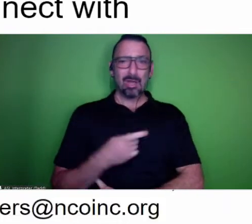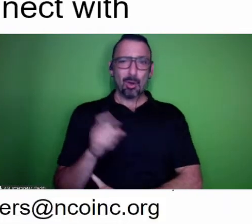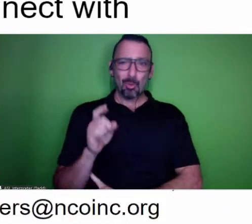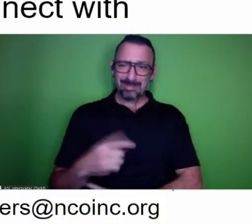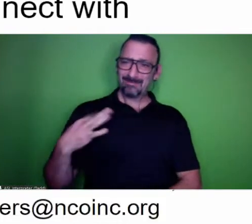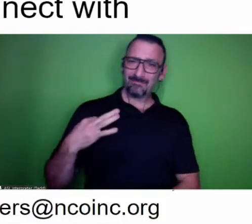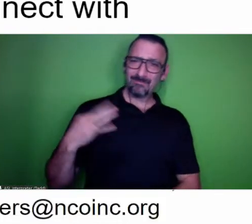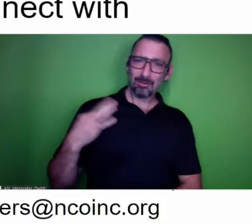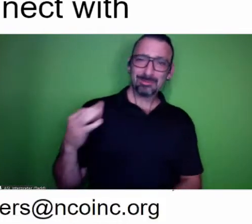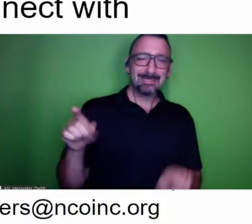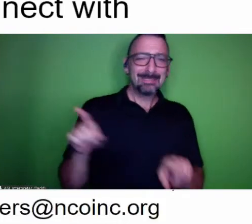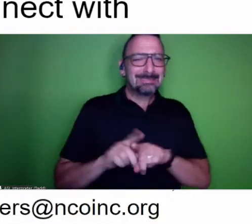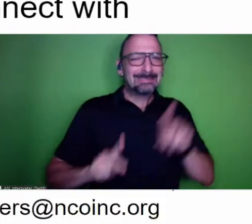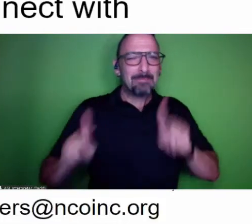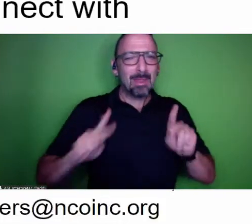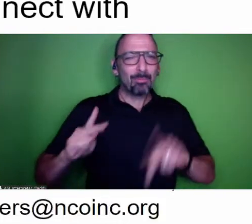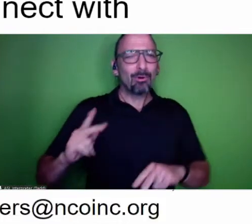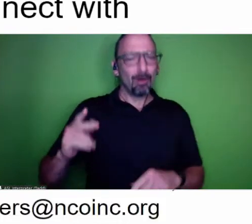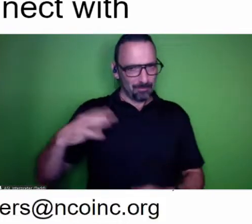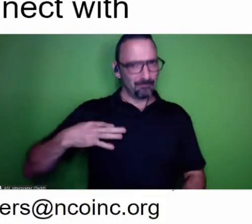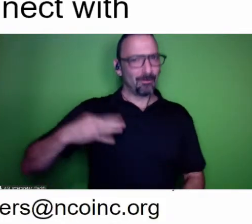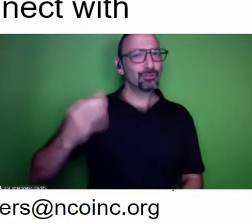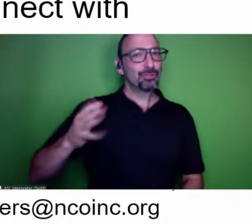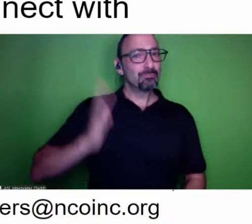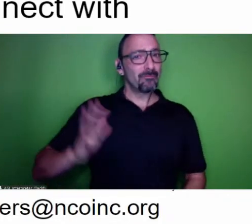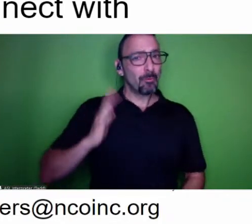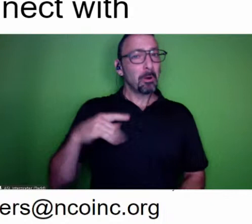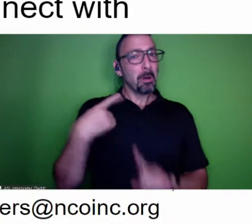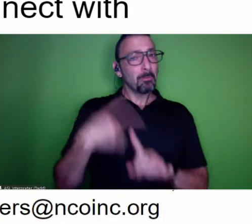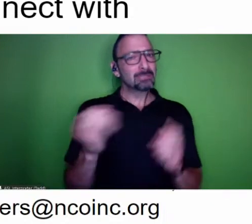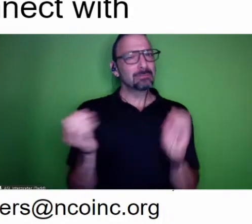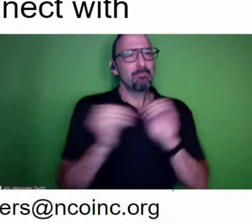who helped us in the past, and more that we will try and